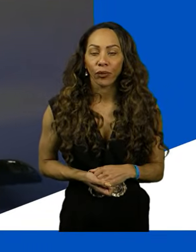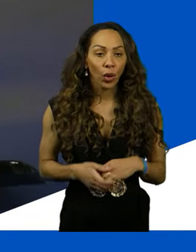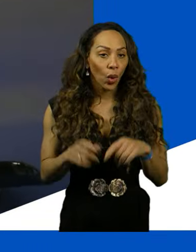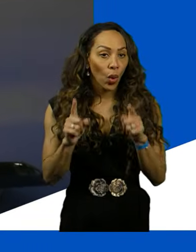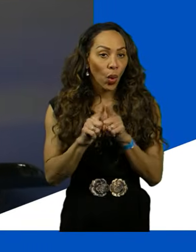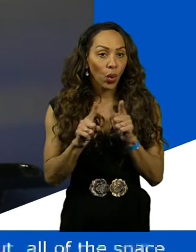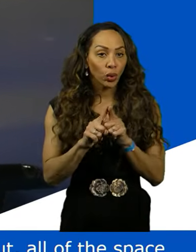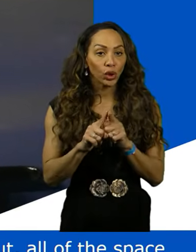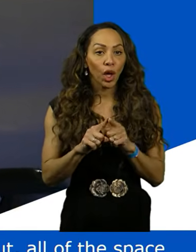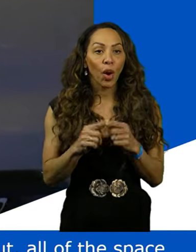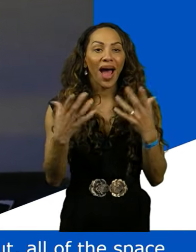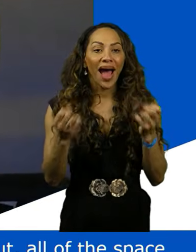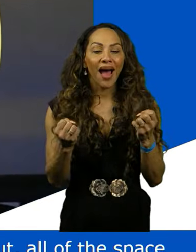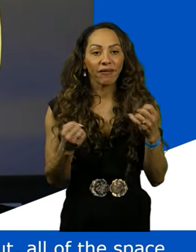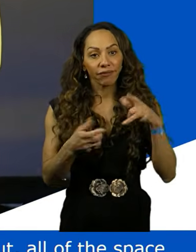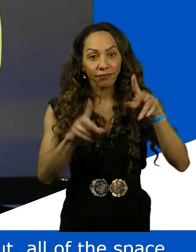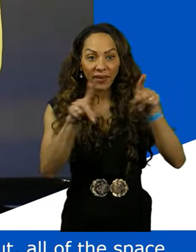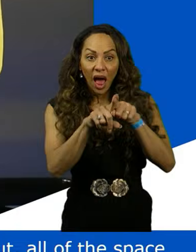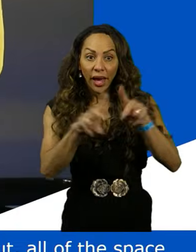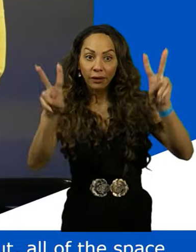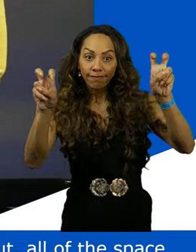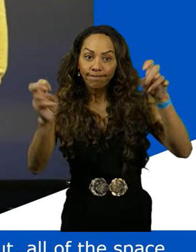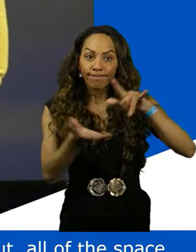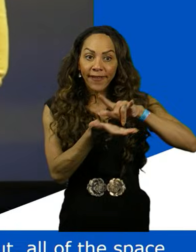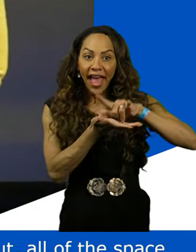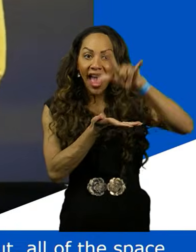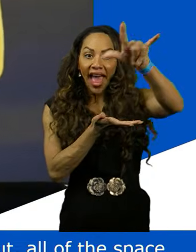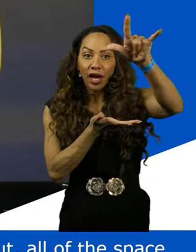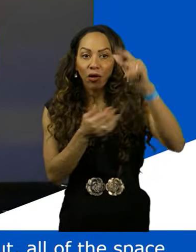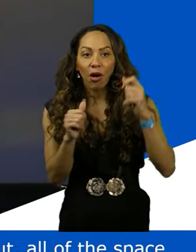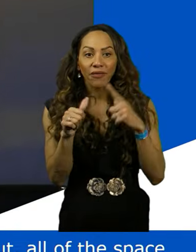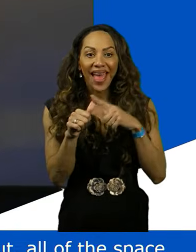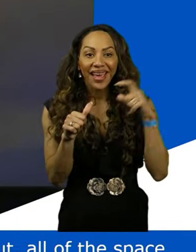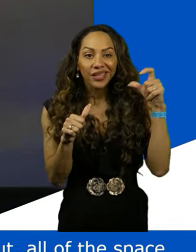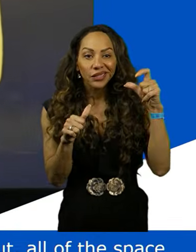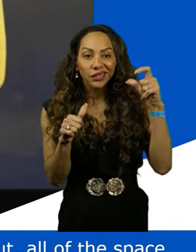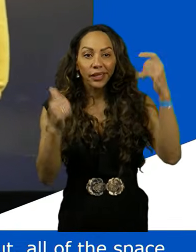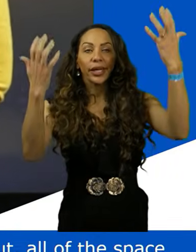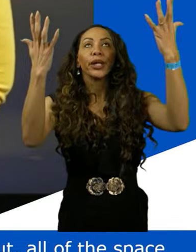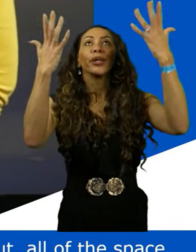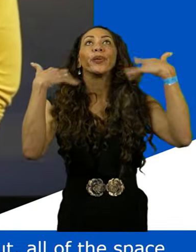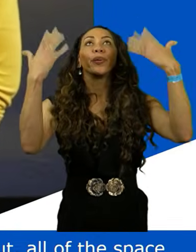air conditioning. Wow. So the wheelchair occupant can have hot and cold air